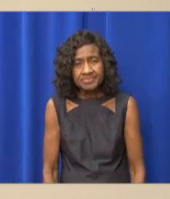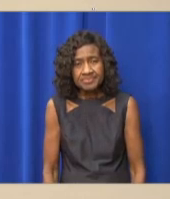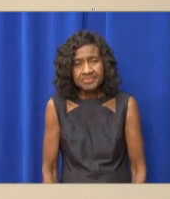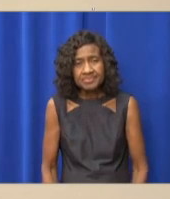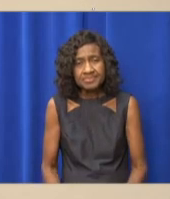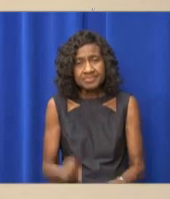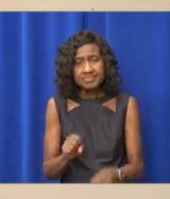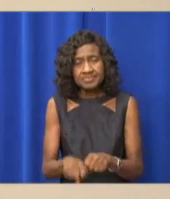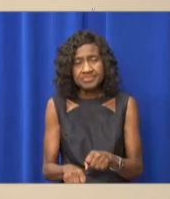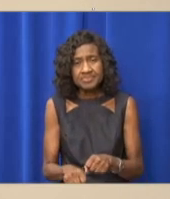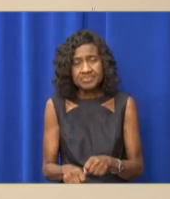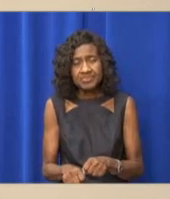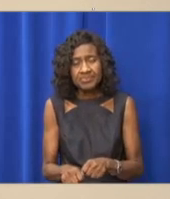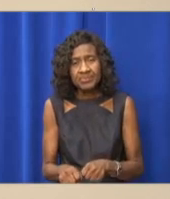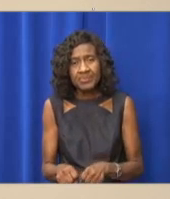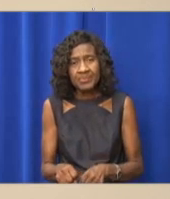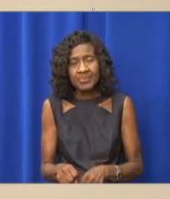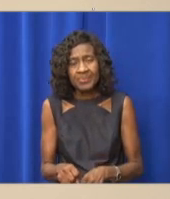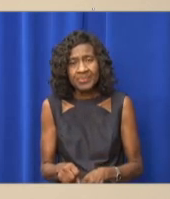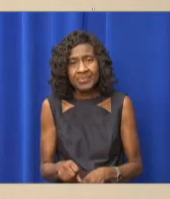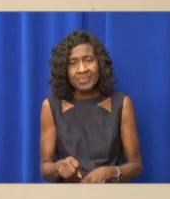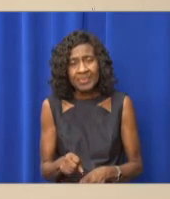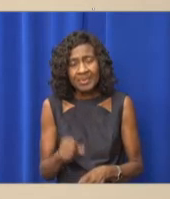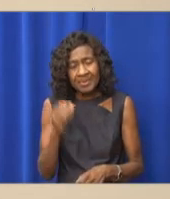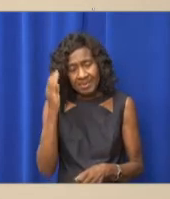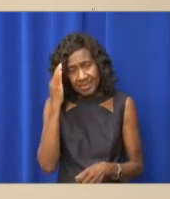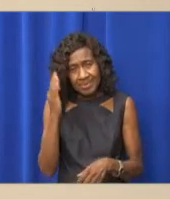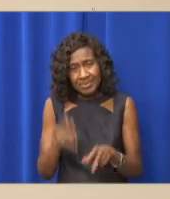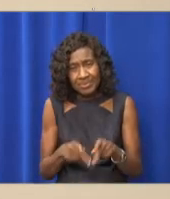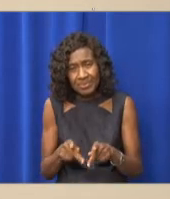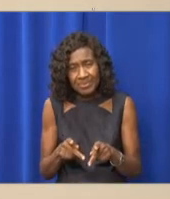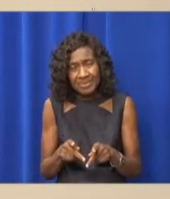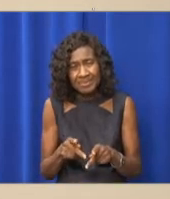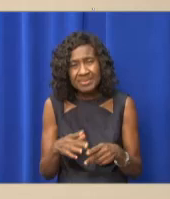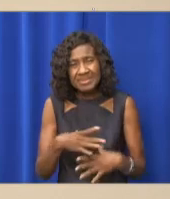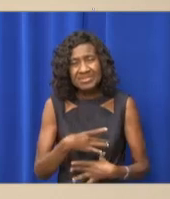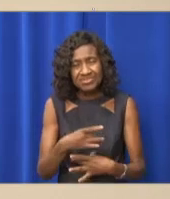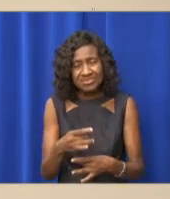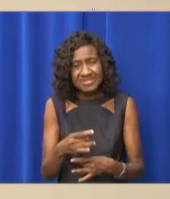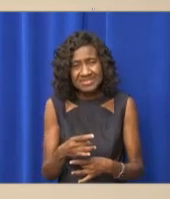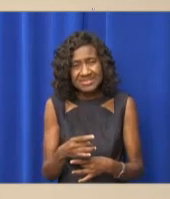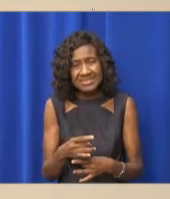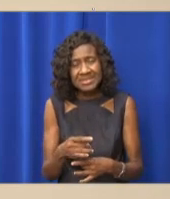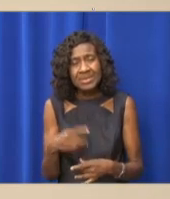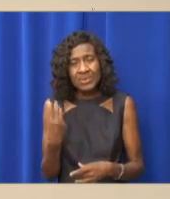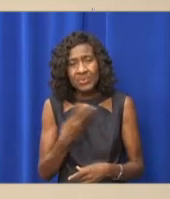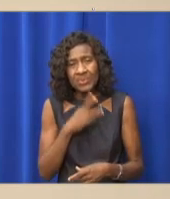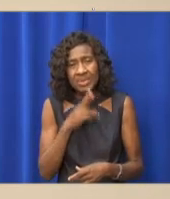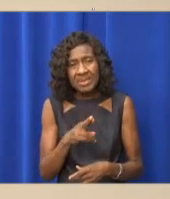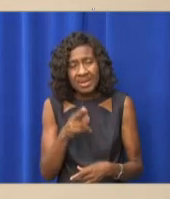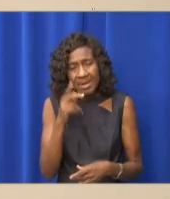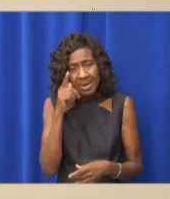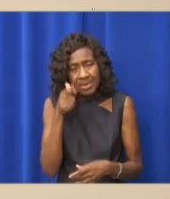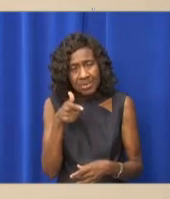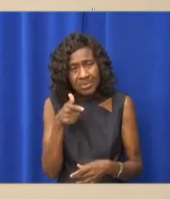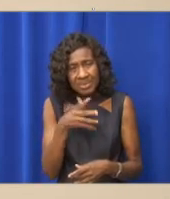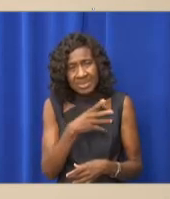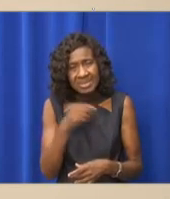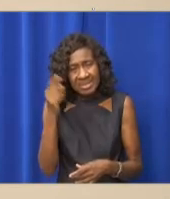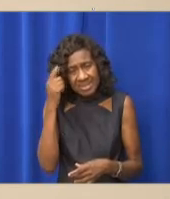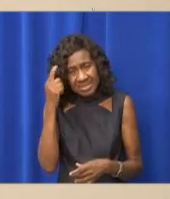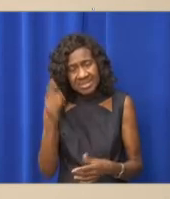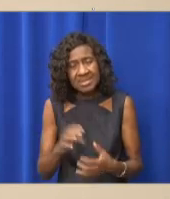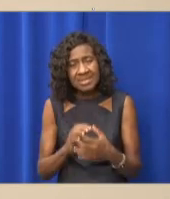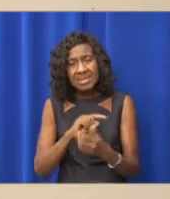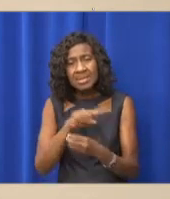So we are looking, and I know people are interested in this, so I'm trying to remind myself, we are looking very carefully at the issue of